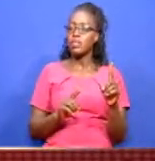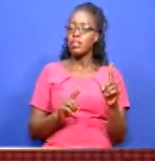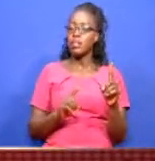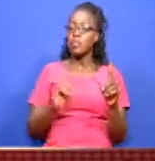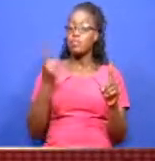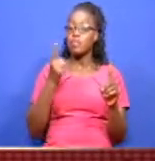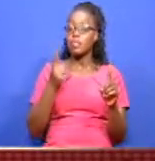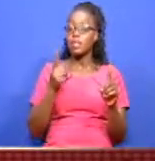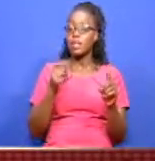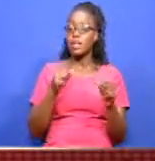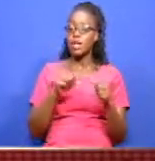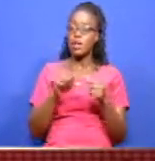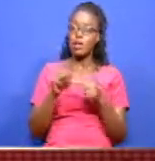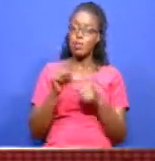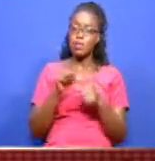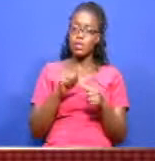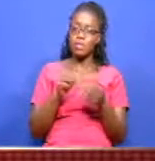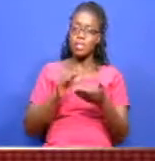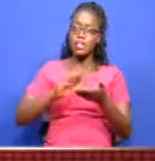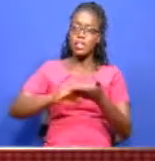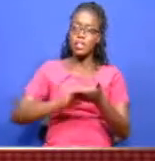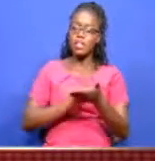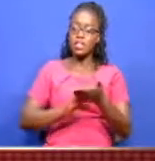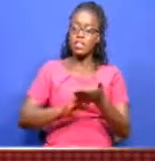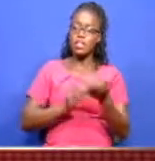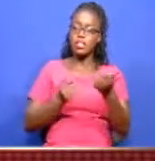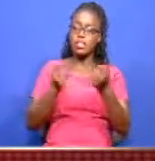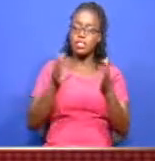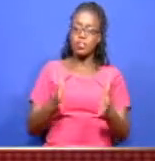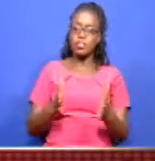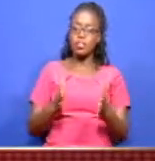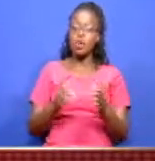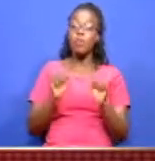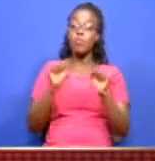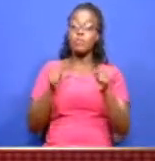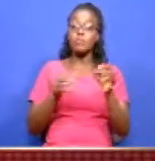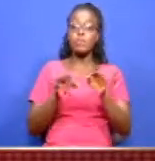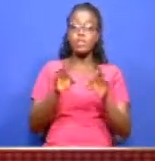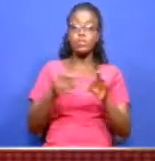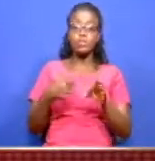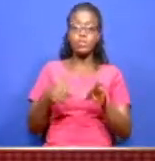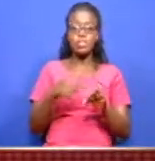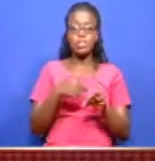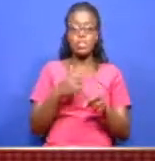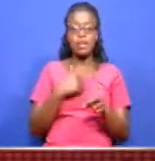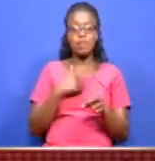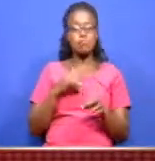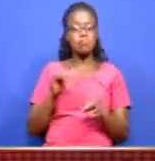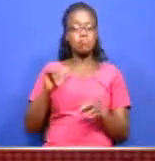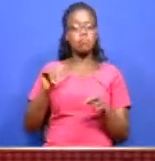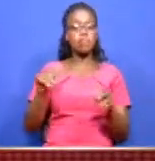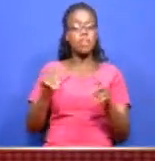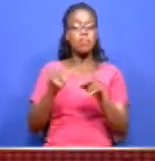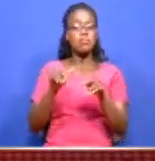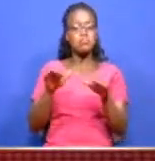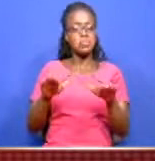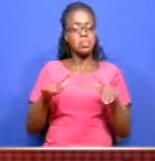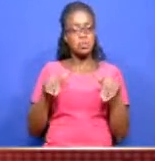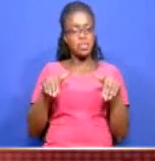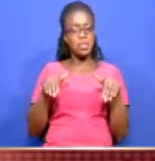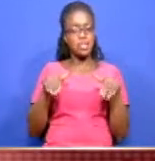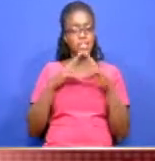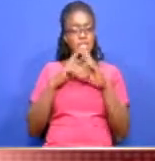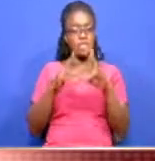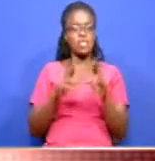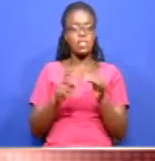in regards to truck drivers. Kindly, if you can explain to us if they have a holding facility where they can wait for the results. And then